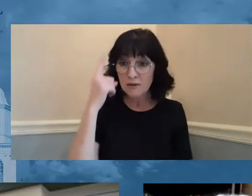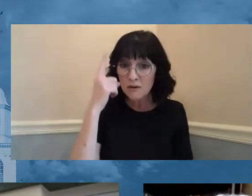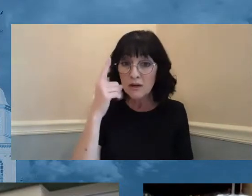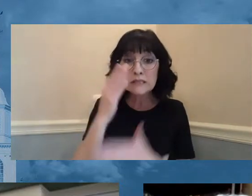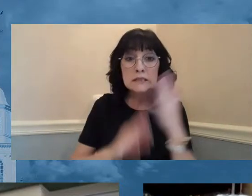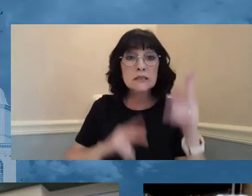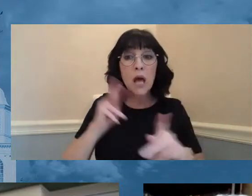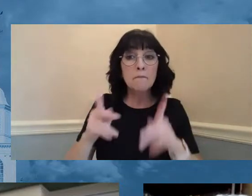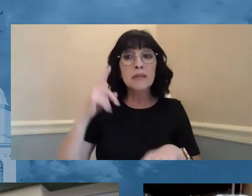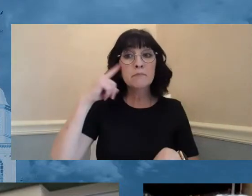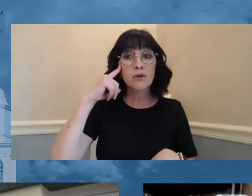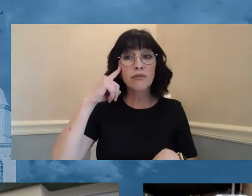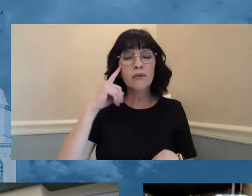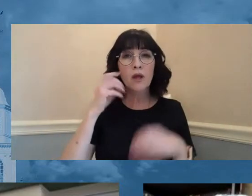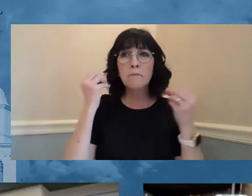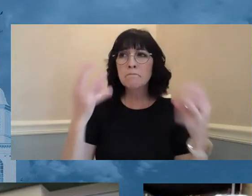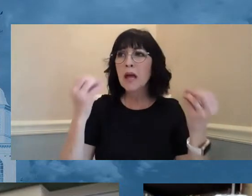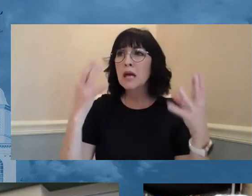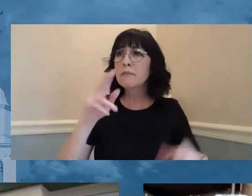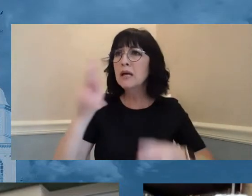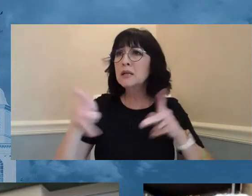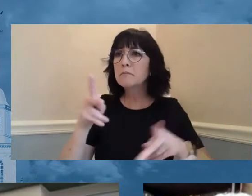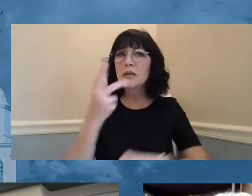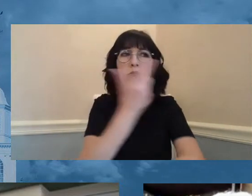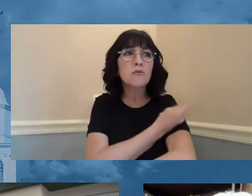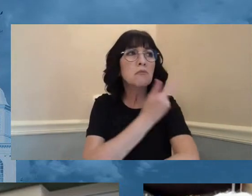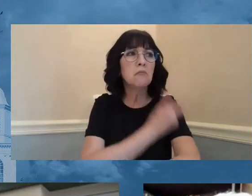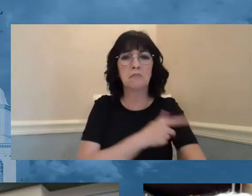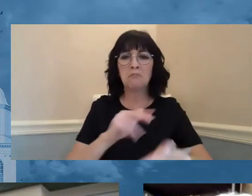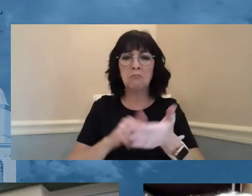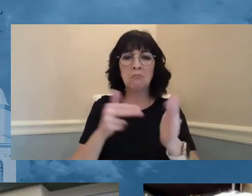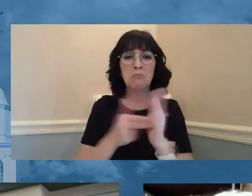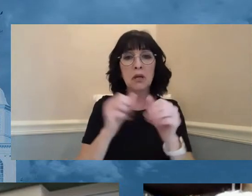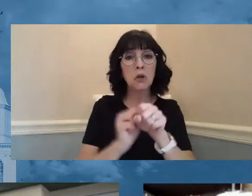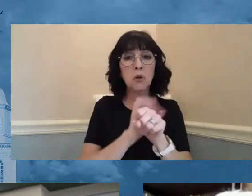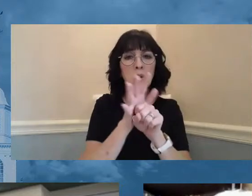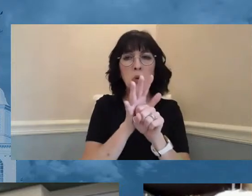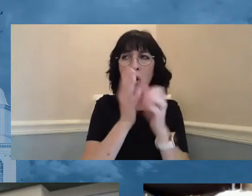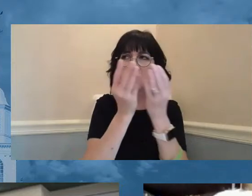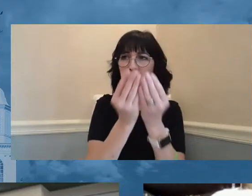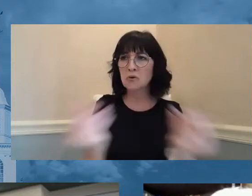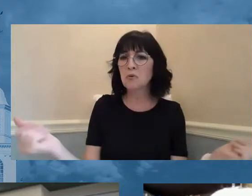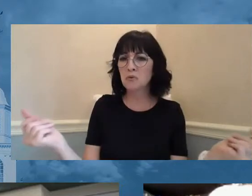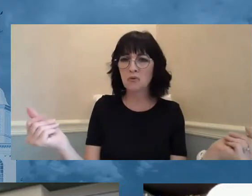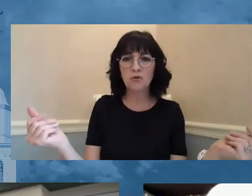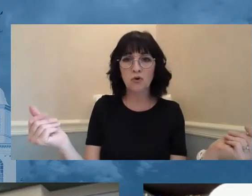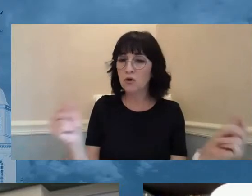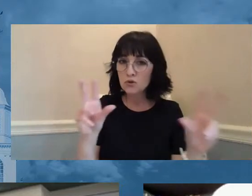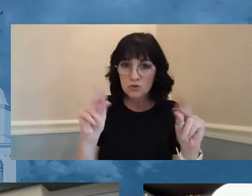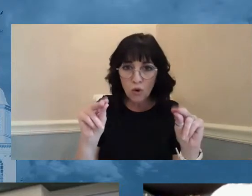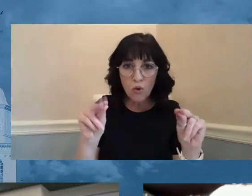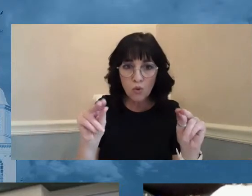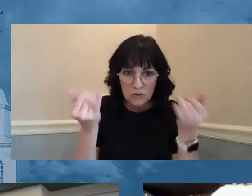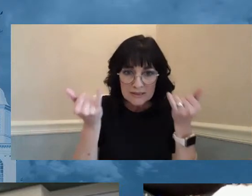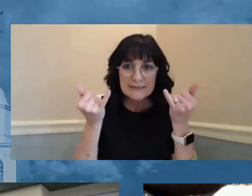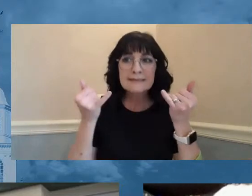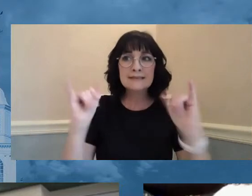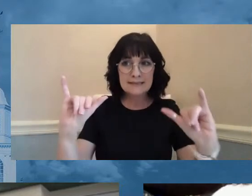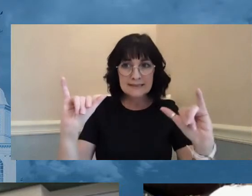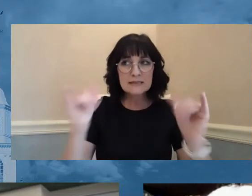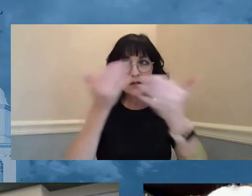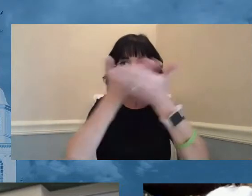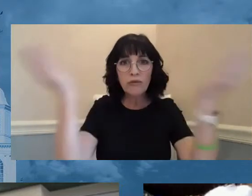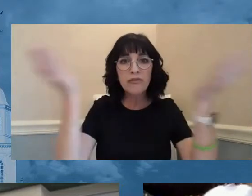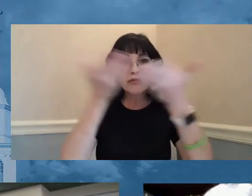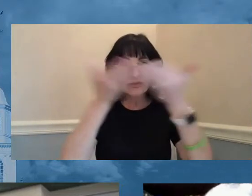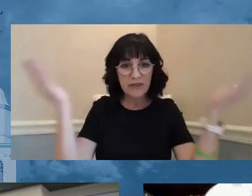of reduction in the numbers of people who are hospitalized, as well as the number of people who are who die from COVID-19.